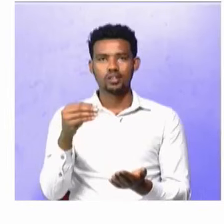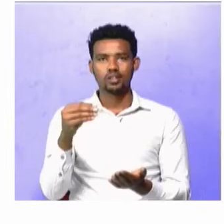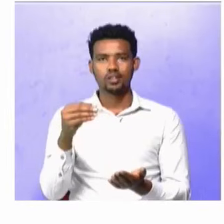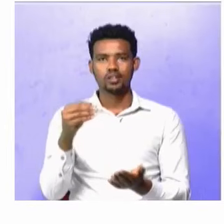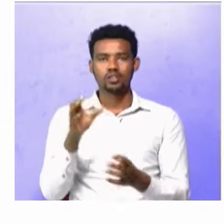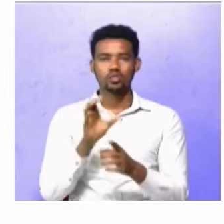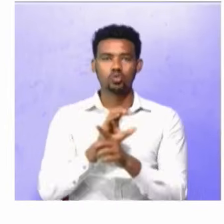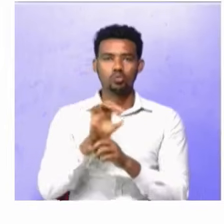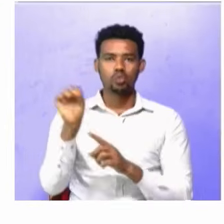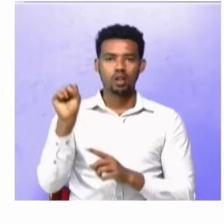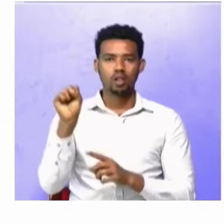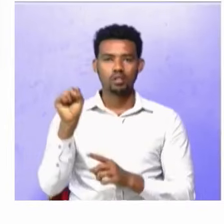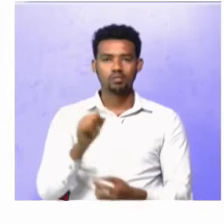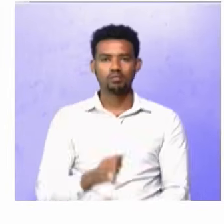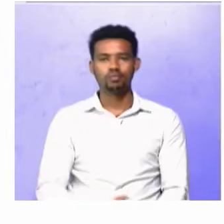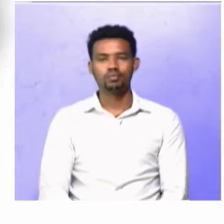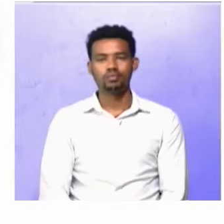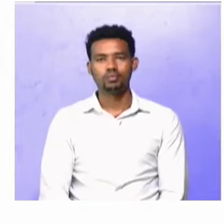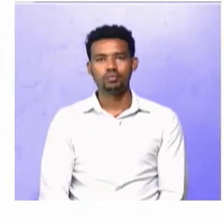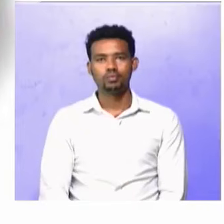Here is superlative.